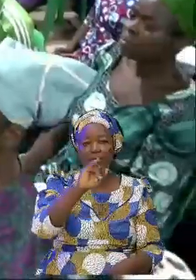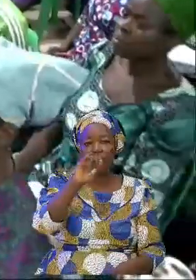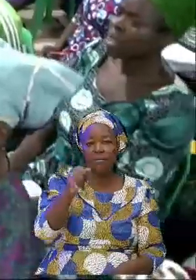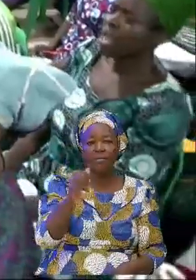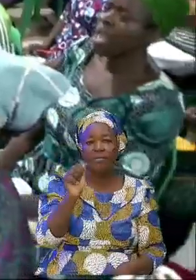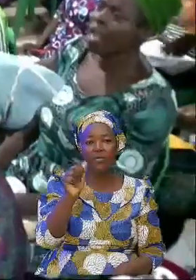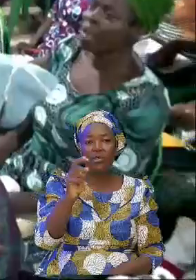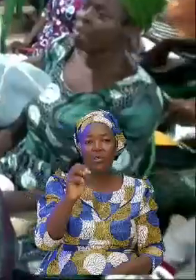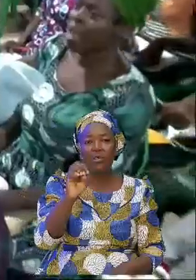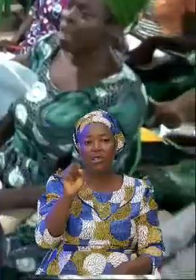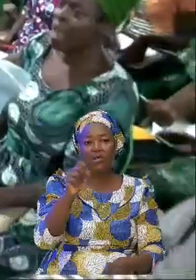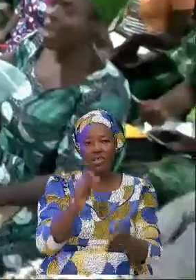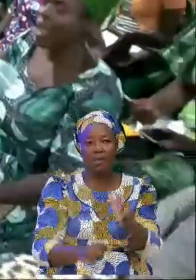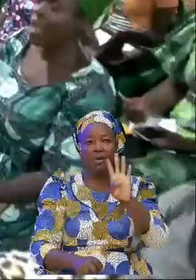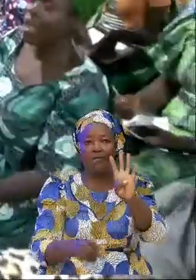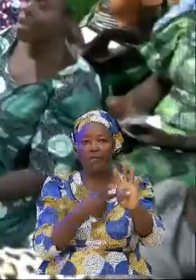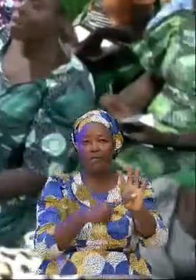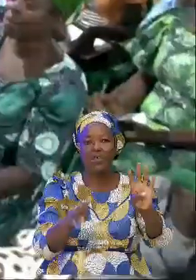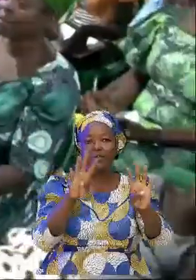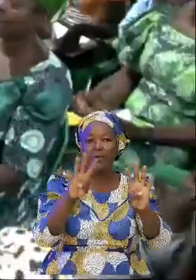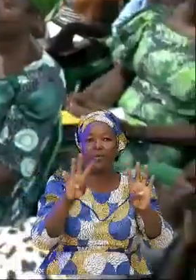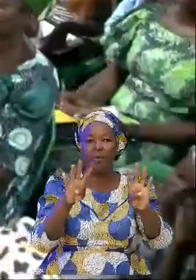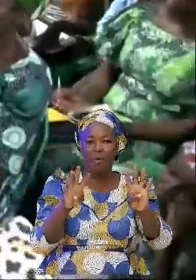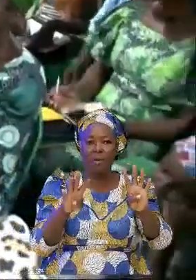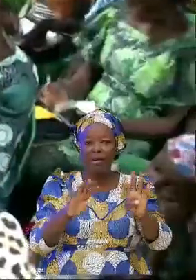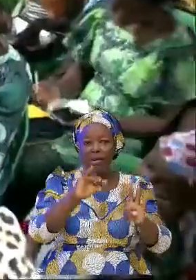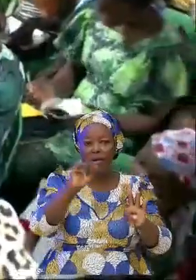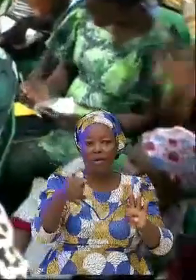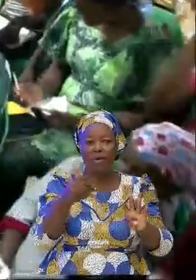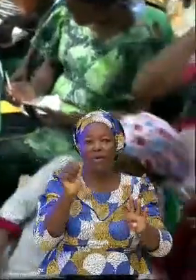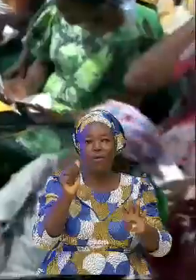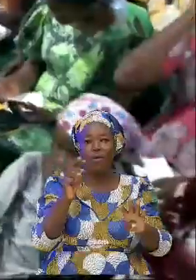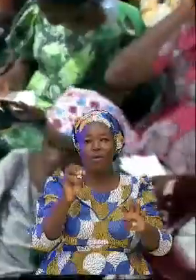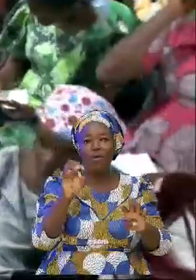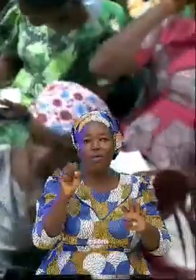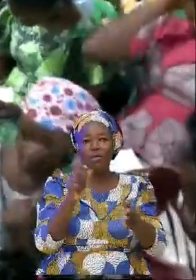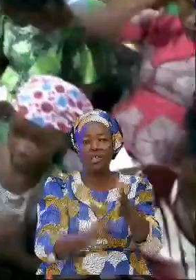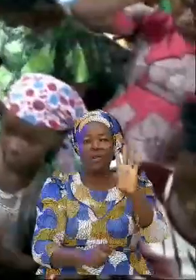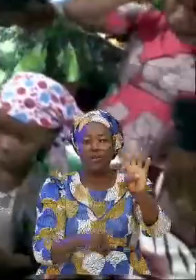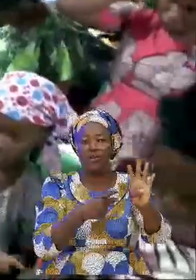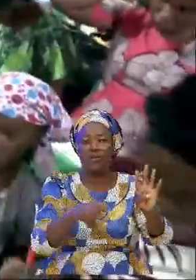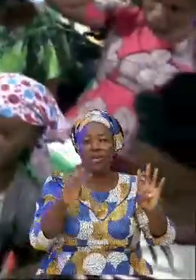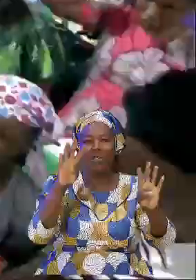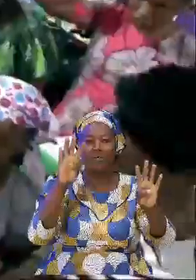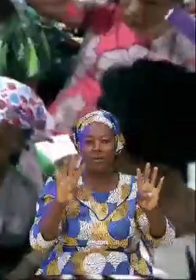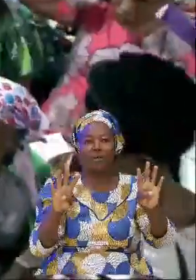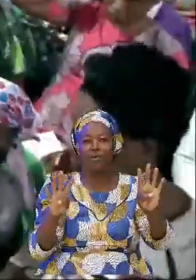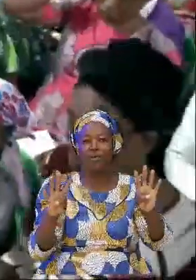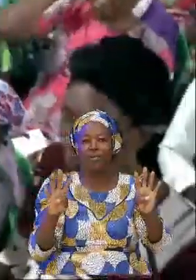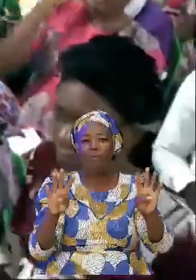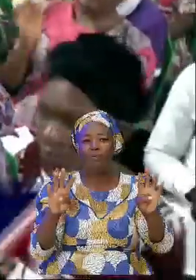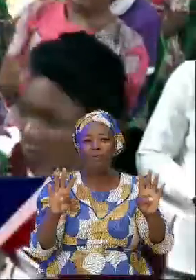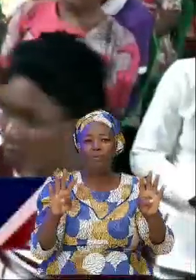Amen. Look at James chapter 4. I'm reading from verse 4.